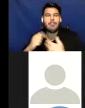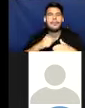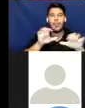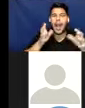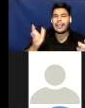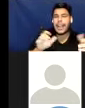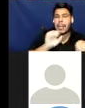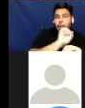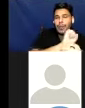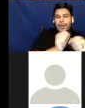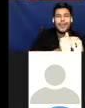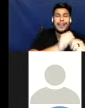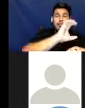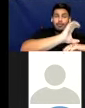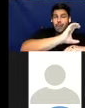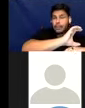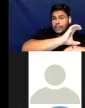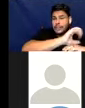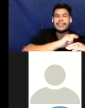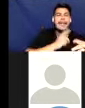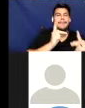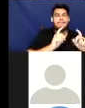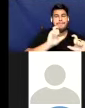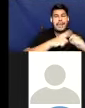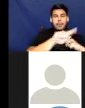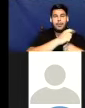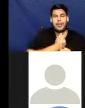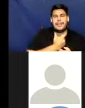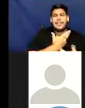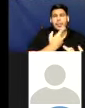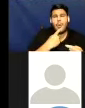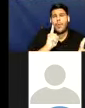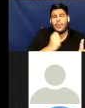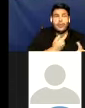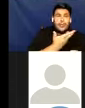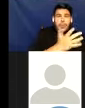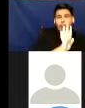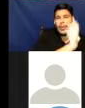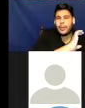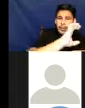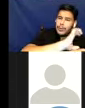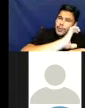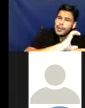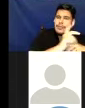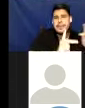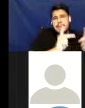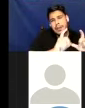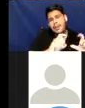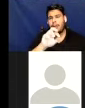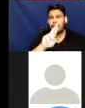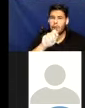with churches. Certainly people disclose to their people in their parish or their church,